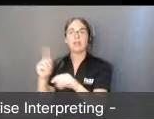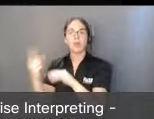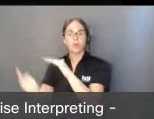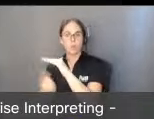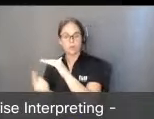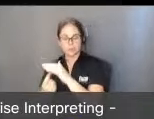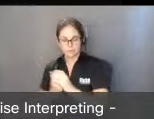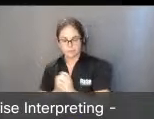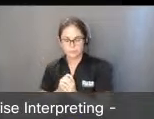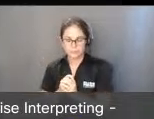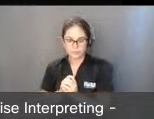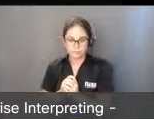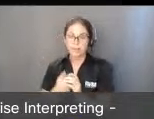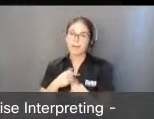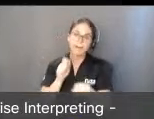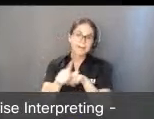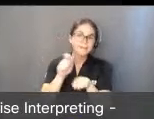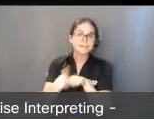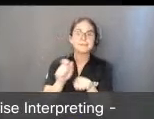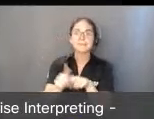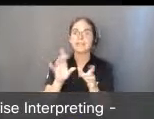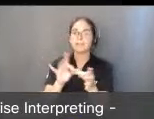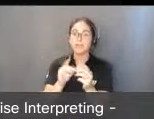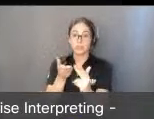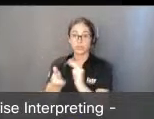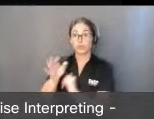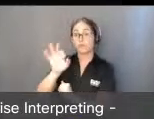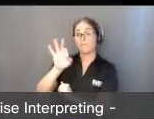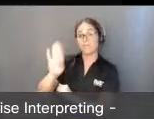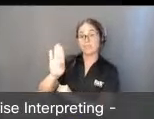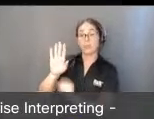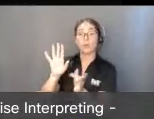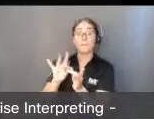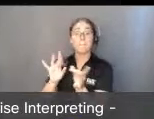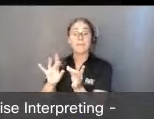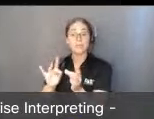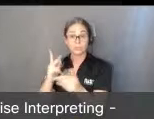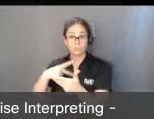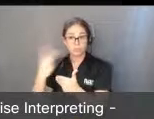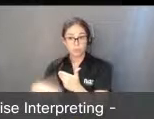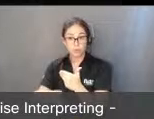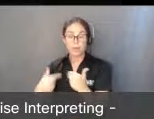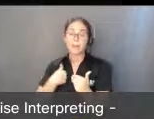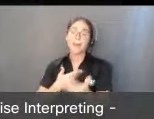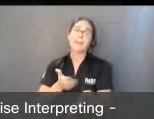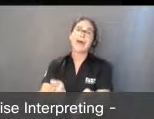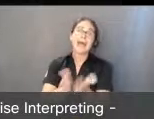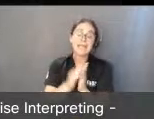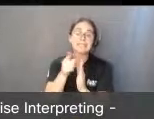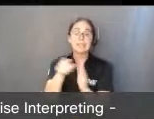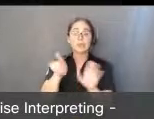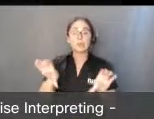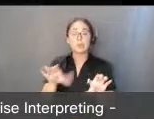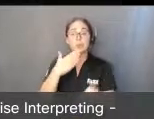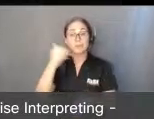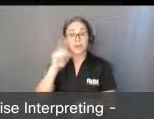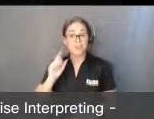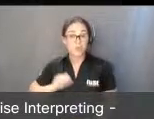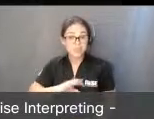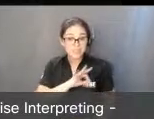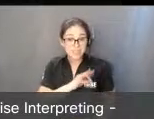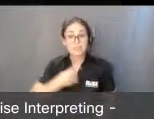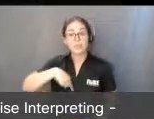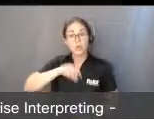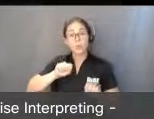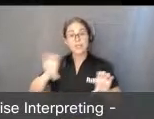through your Facebook Messenger and have not seen any changes. I am pleading that CJUSD do better for their staff so that they can do better